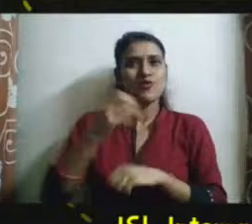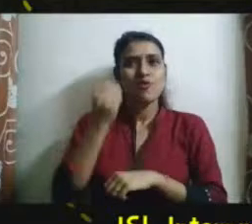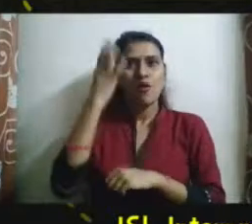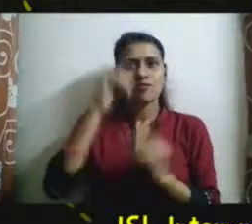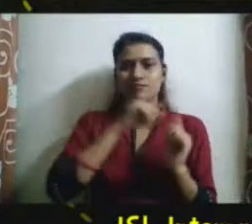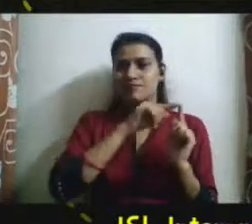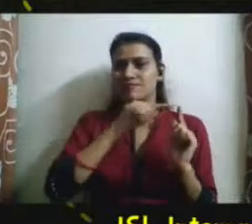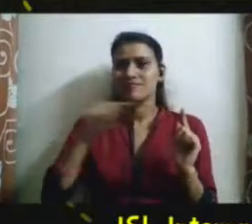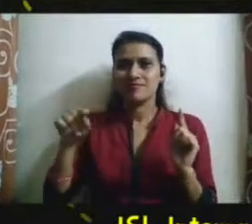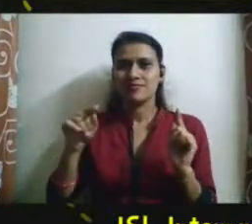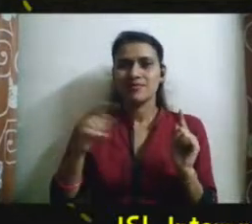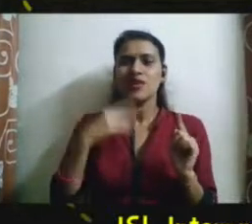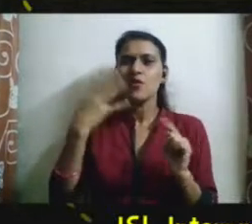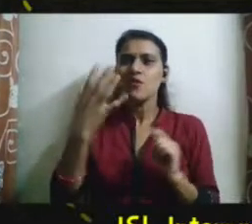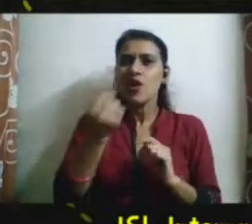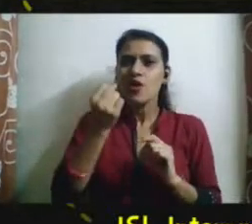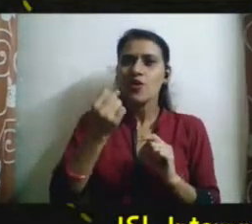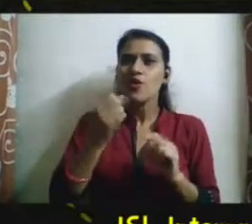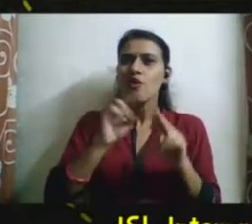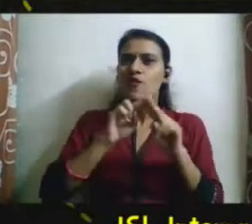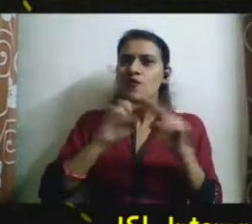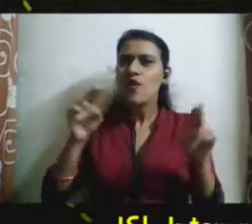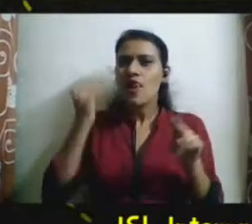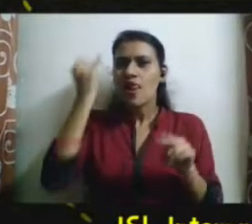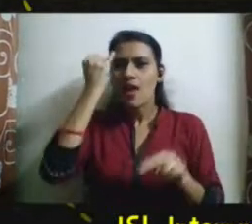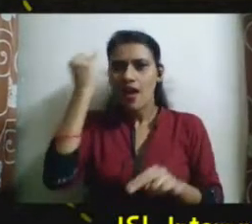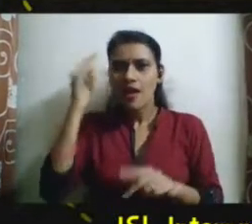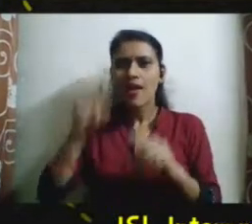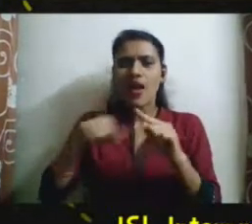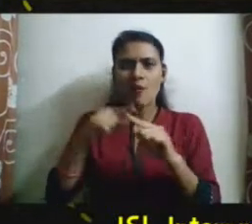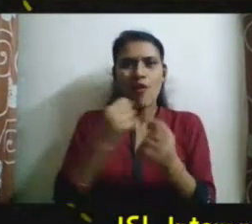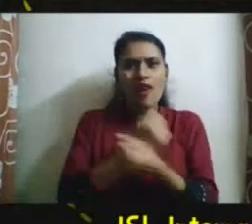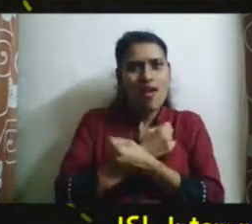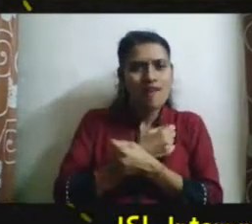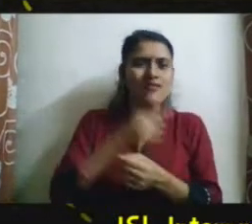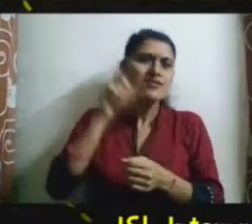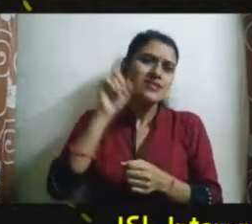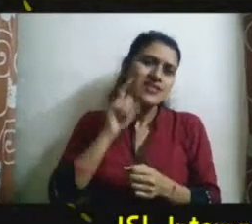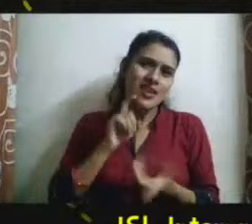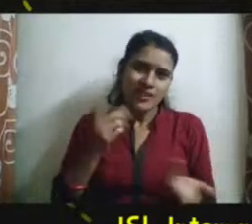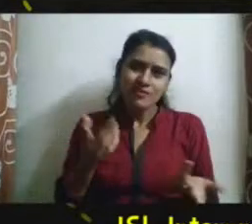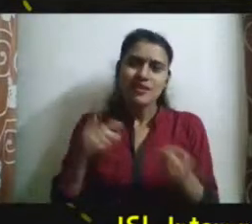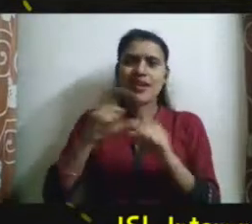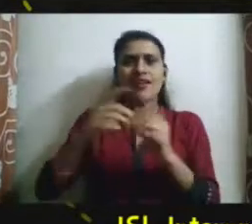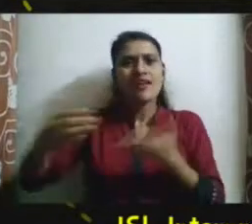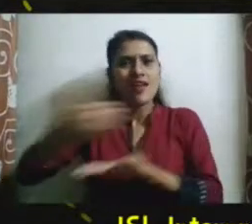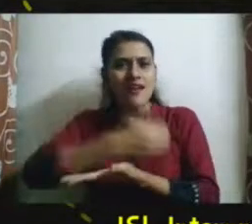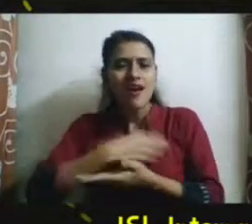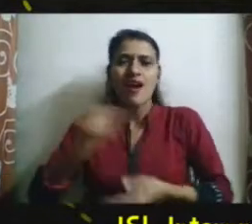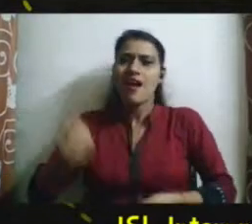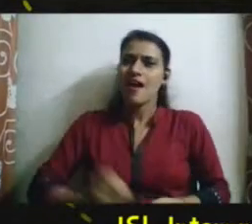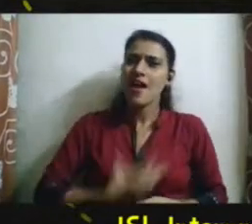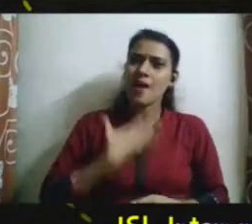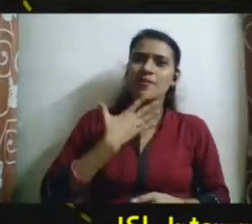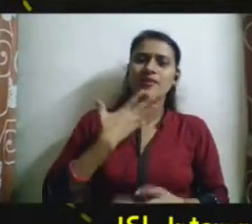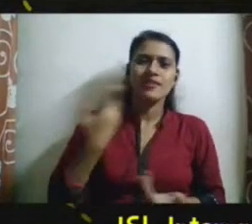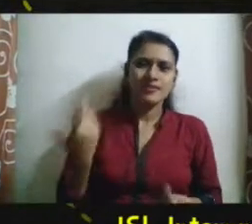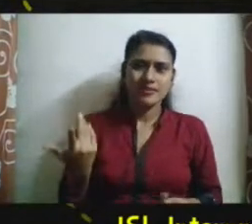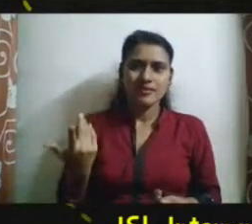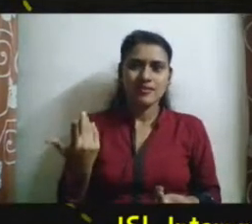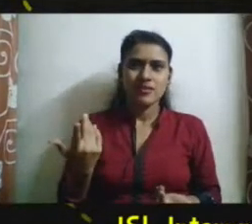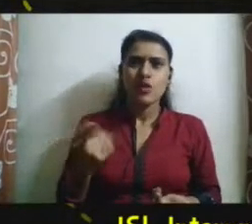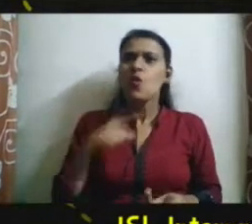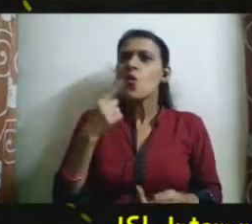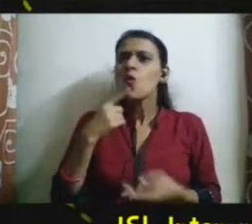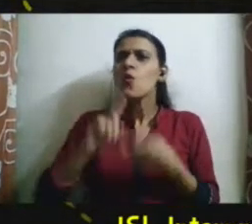keynote is this whole idea on whether it is love, sex, data, pleasure, who is the